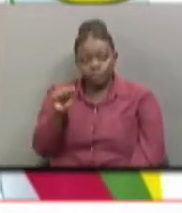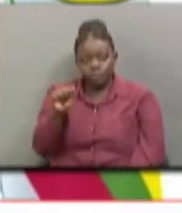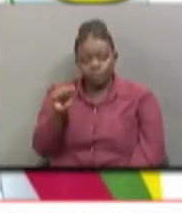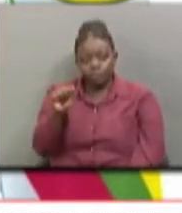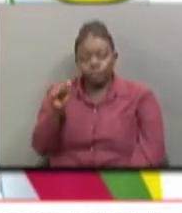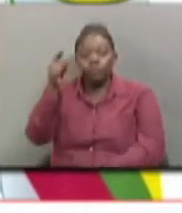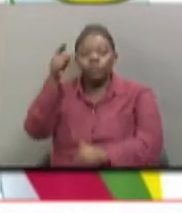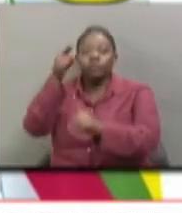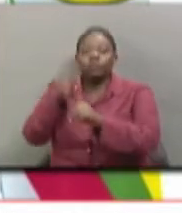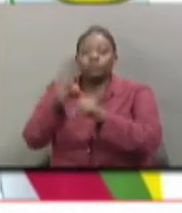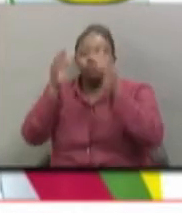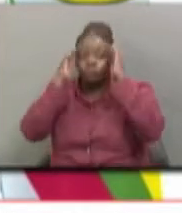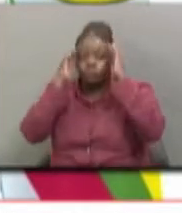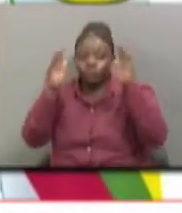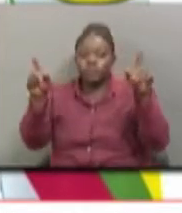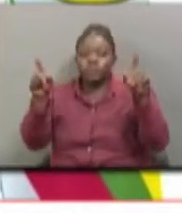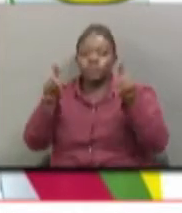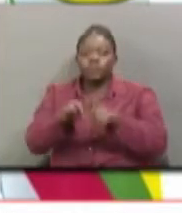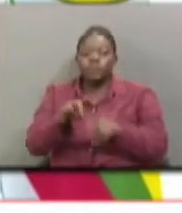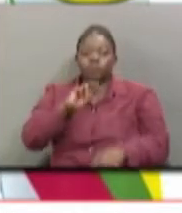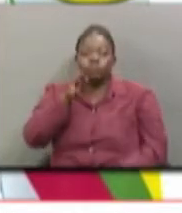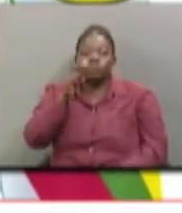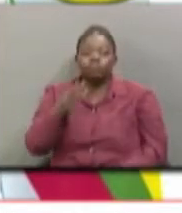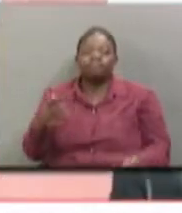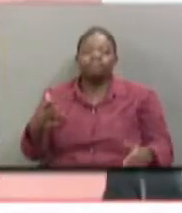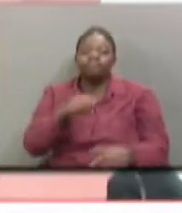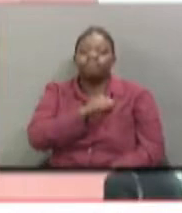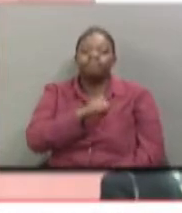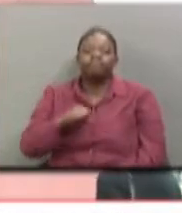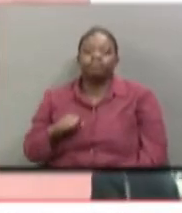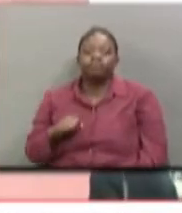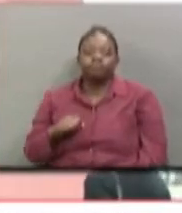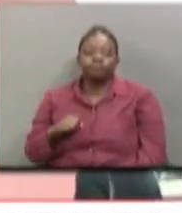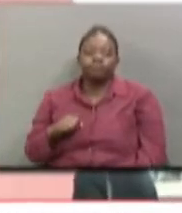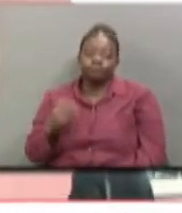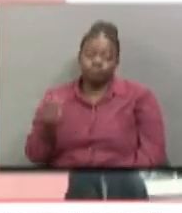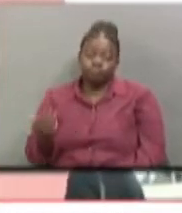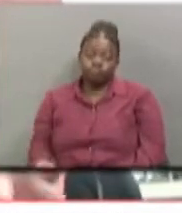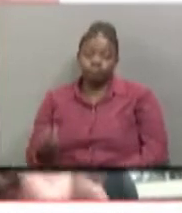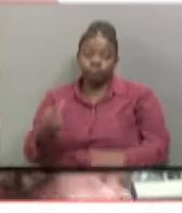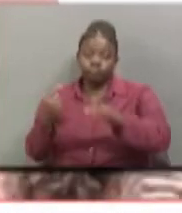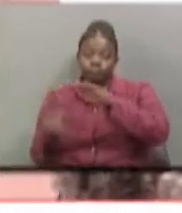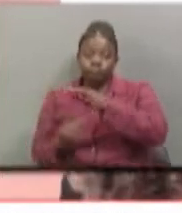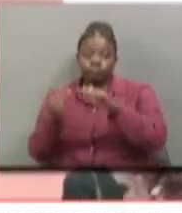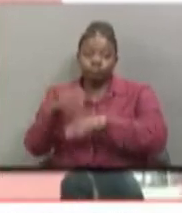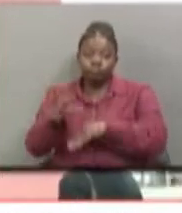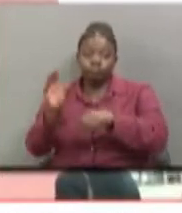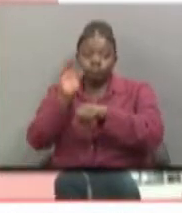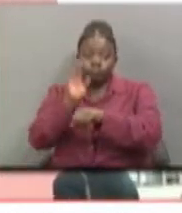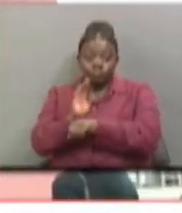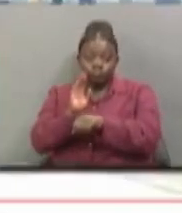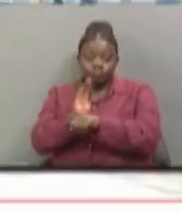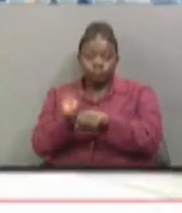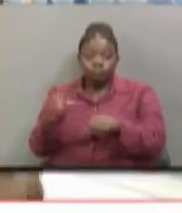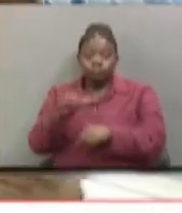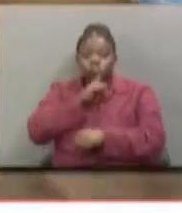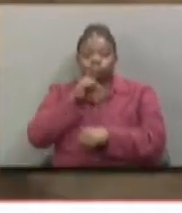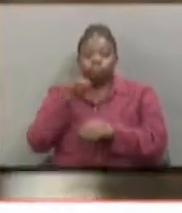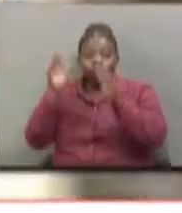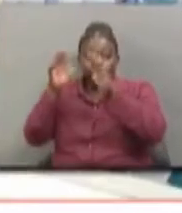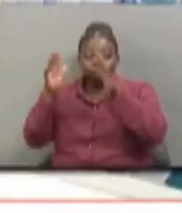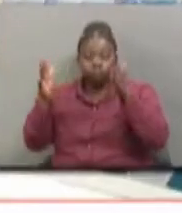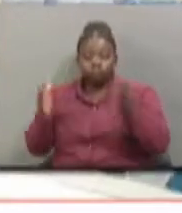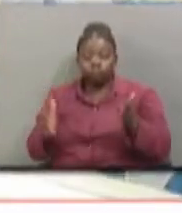to Mubende and vice versa is prohibited. Mu mbeera eno, mu kusinza omutonzi ku kkanisa ya St. Stephen's e Luzira ku mukolo